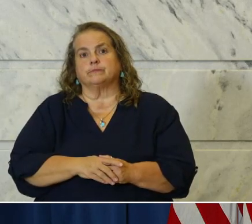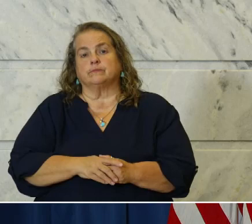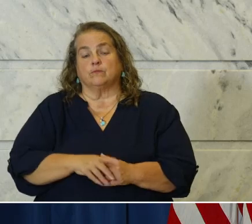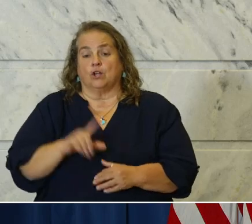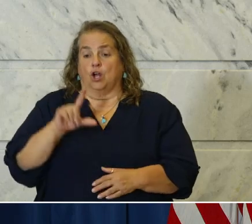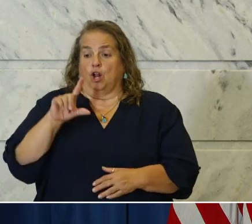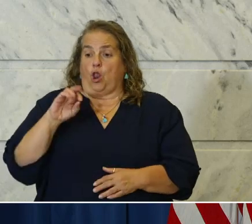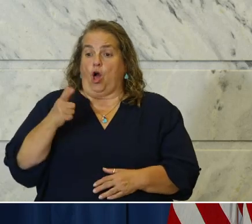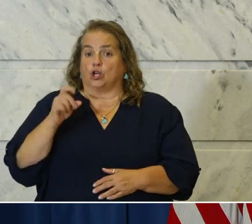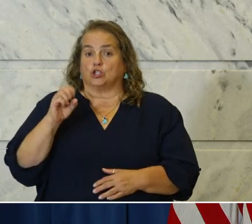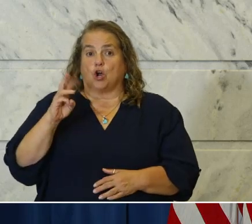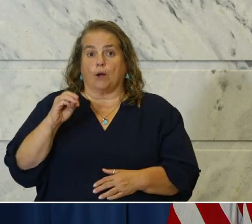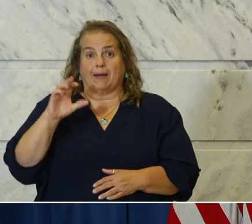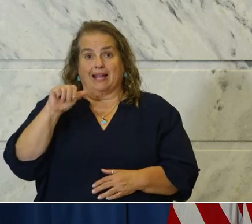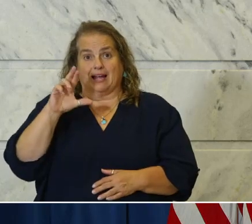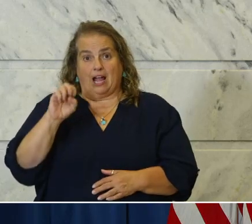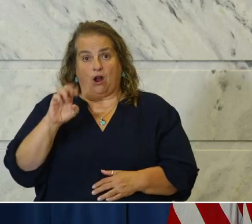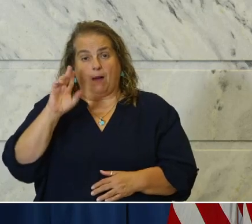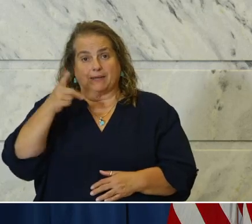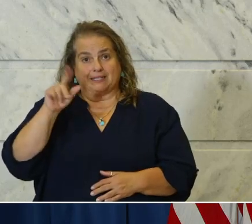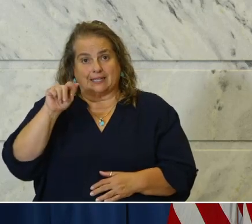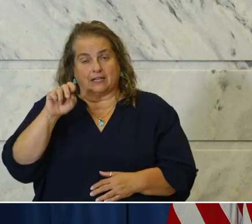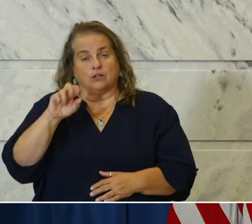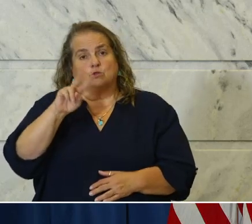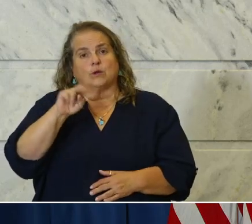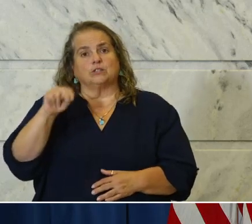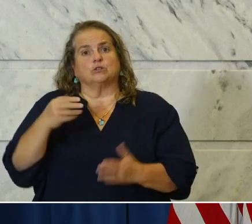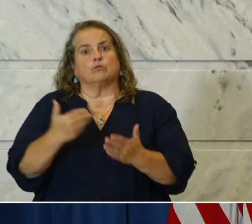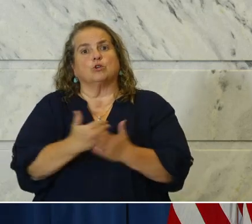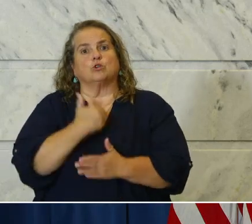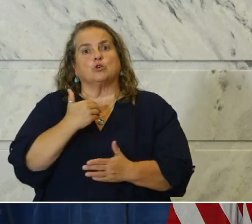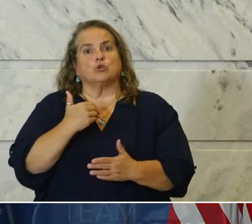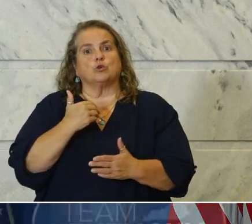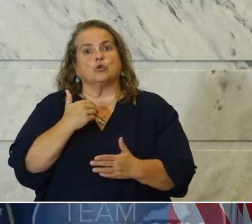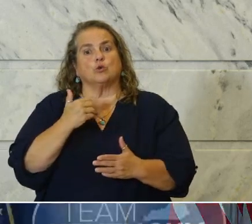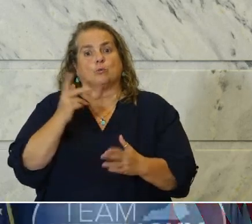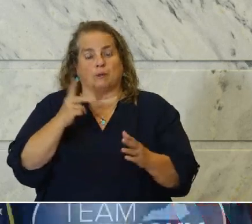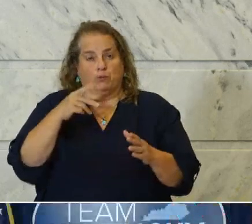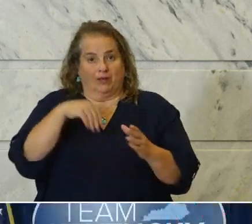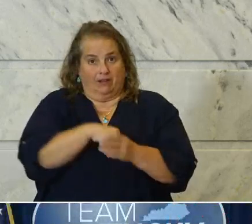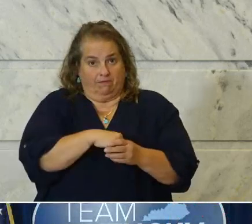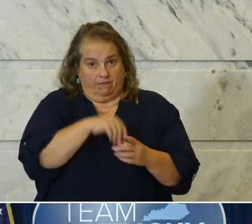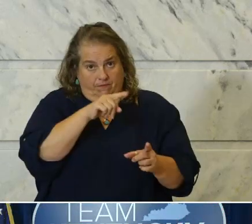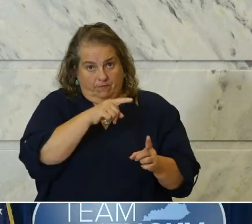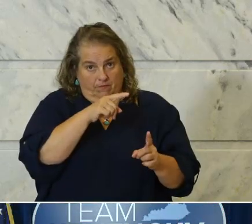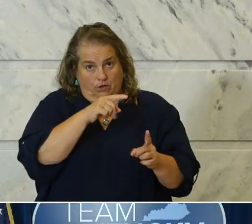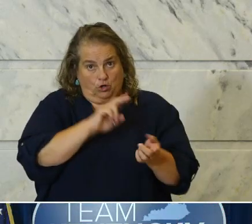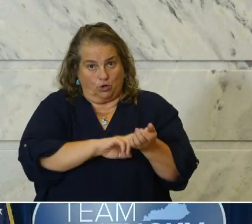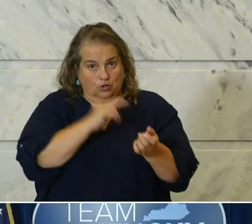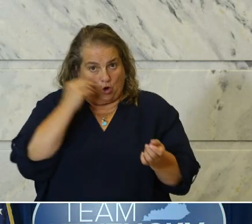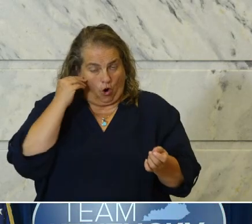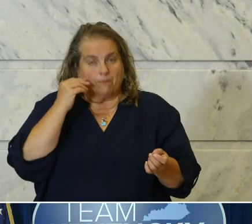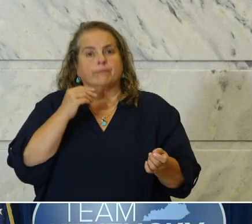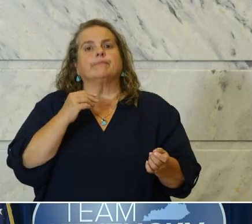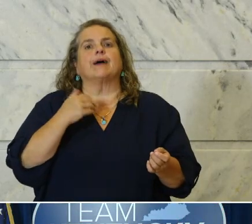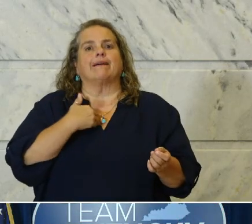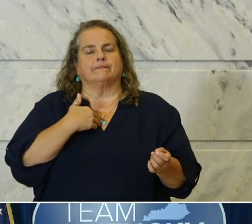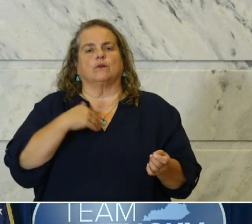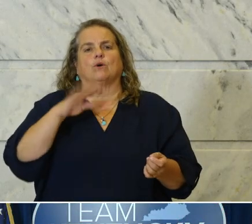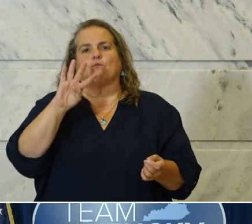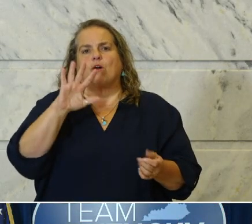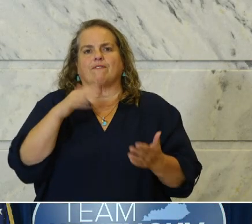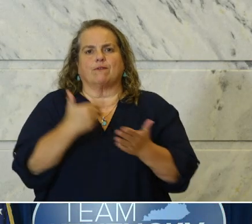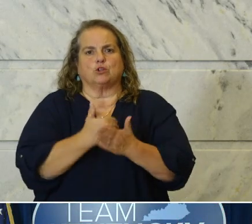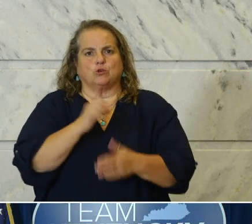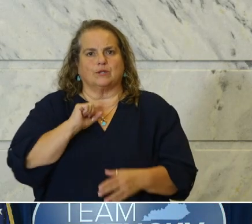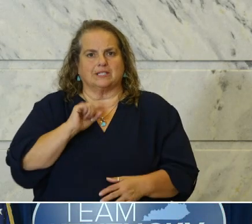Long-term care update, 27 new residents testing positive, 45 new staff, 11 new deaths